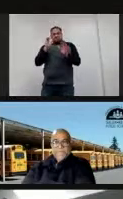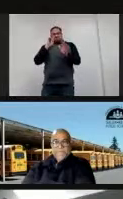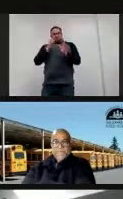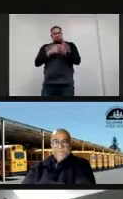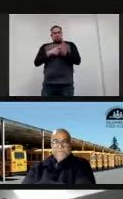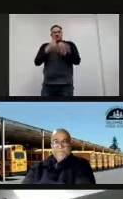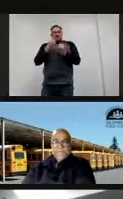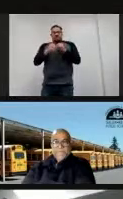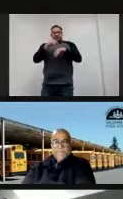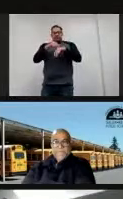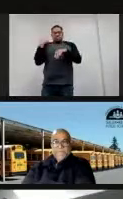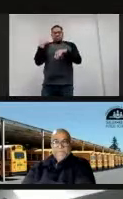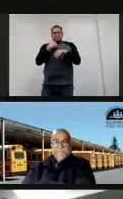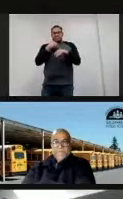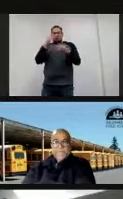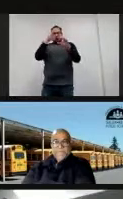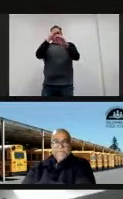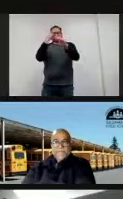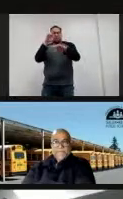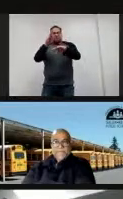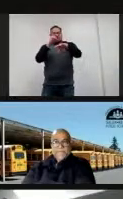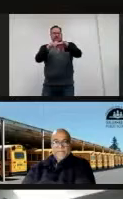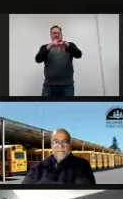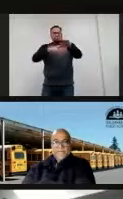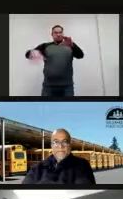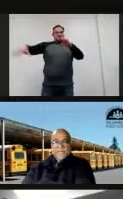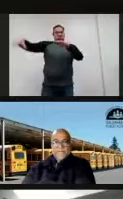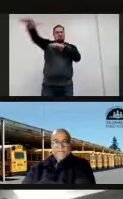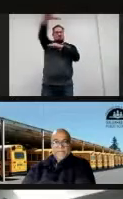national surge, we've had